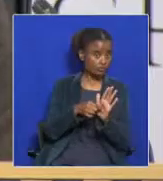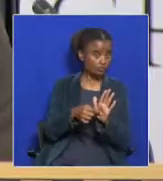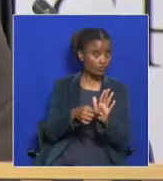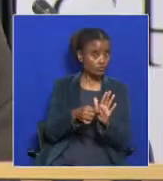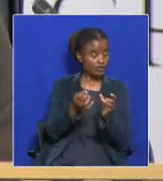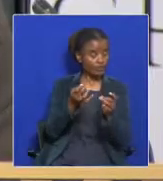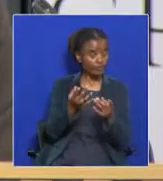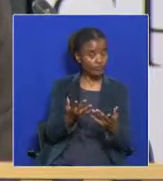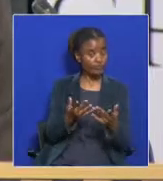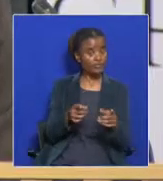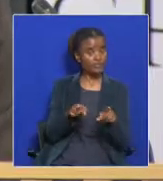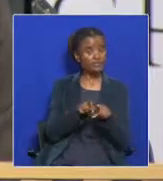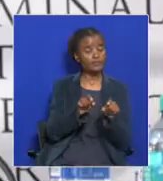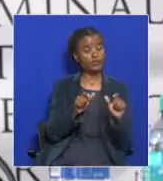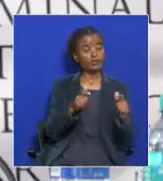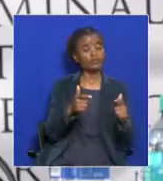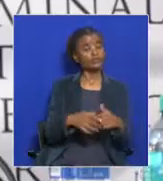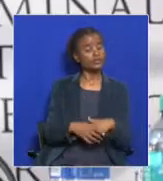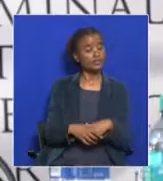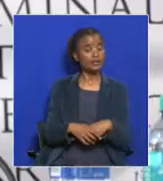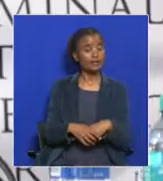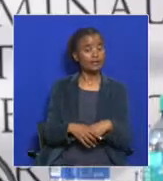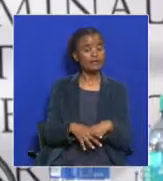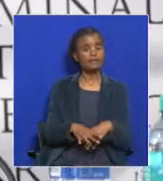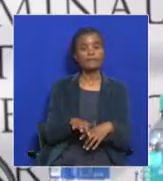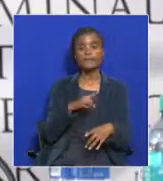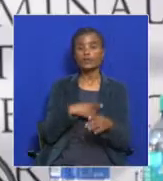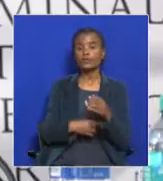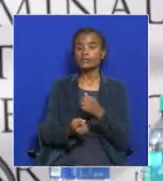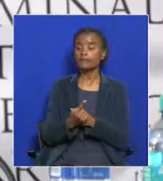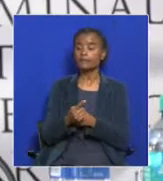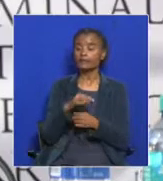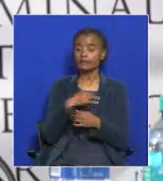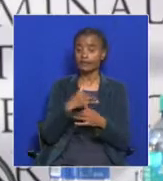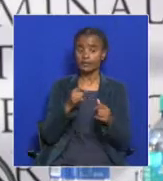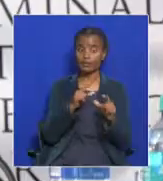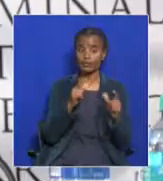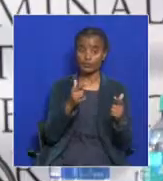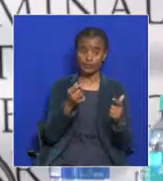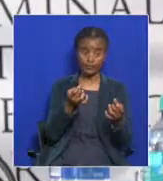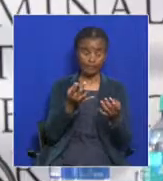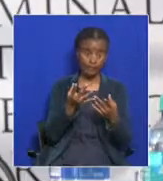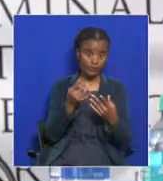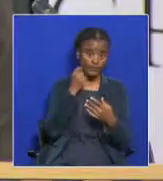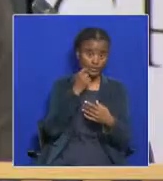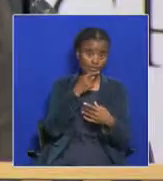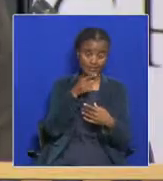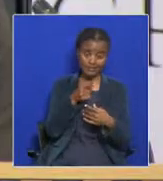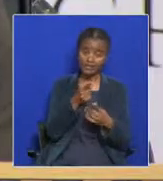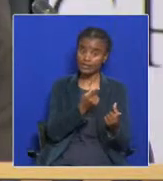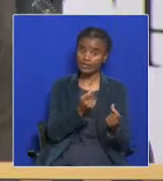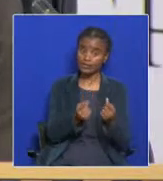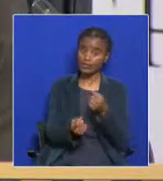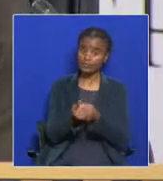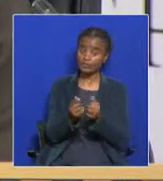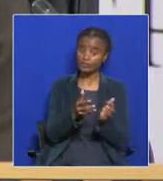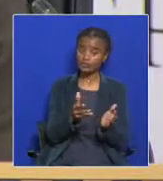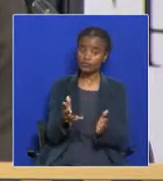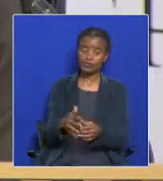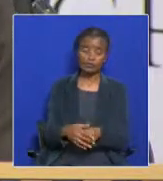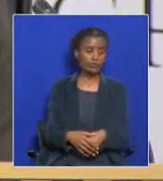commissioners. That's what happens, but the impression that you are trying to create with the commissioners, that is quite in order. No, I'm not trying to